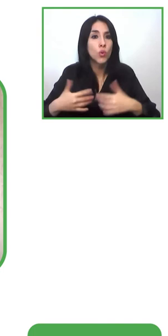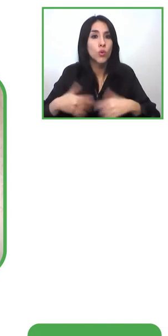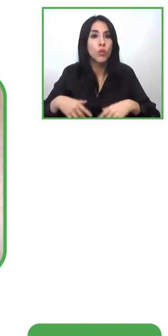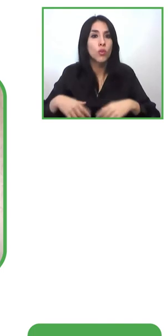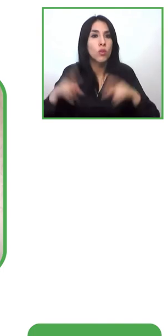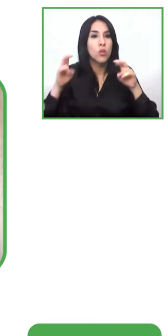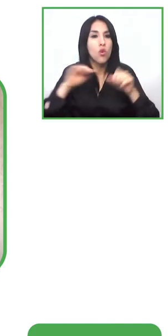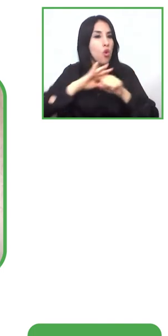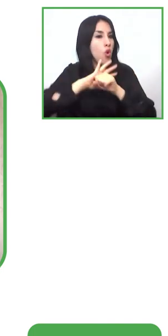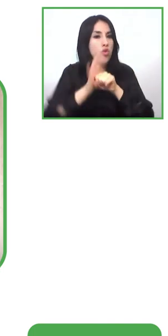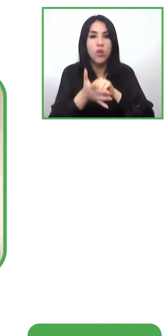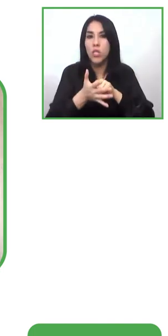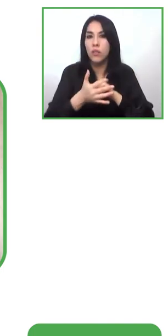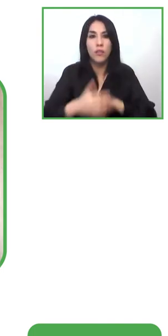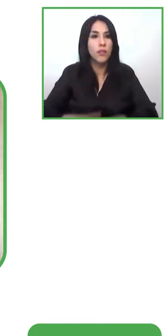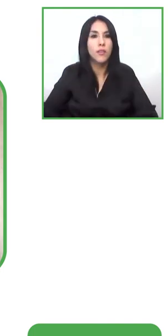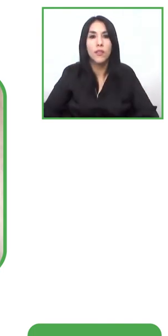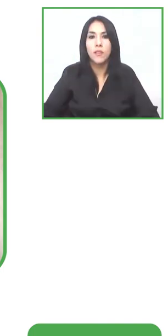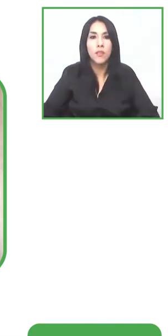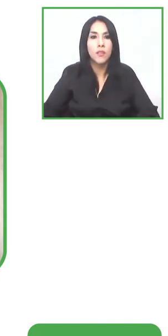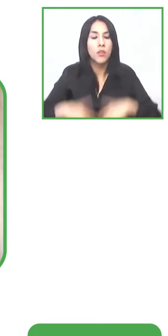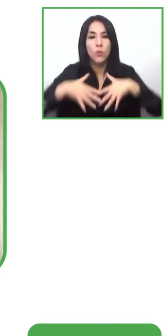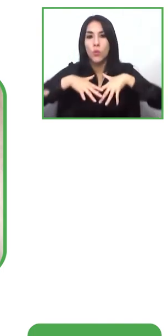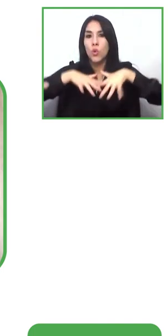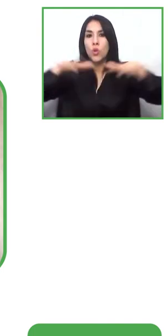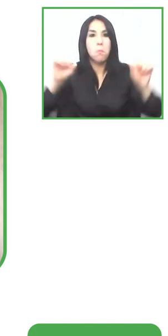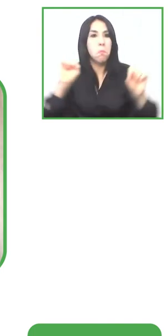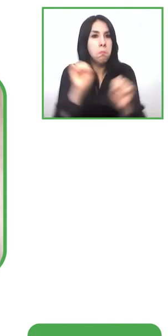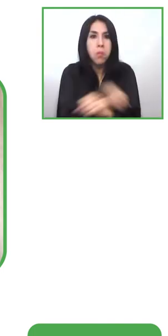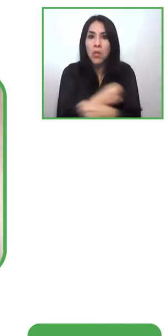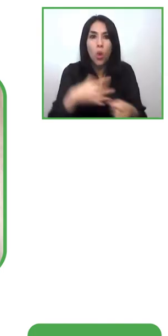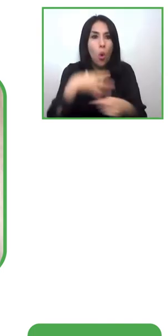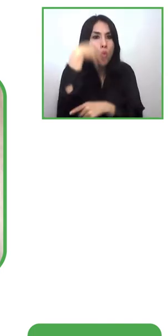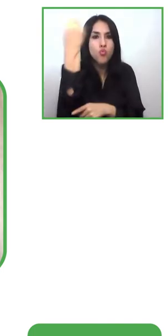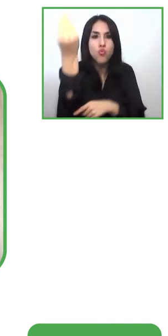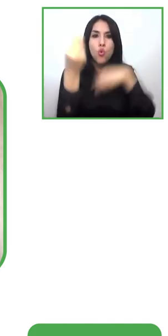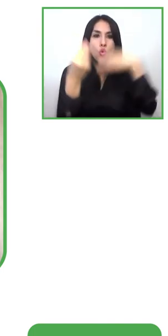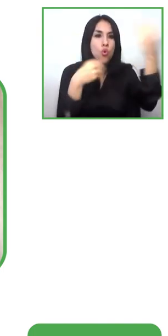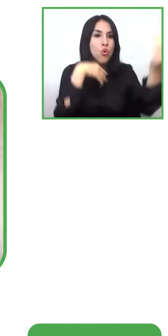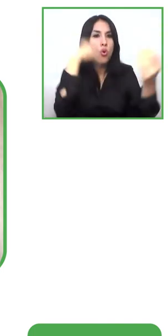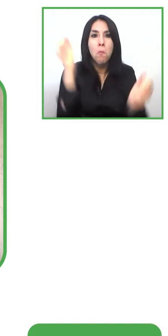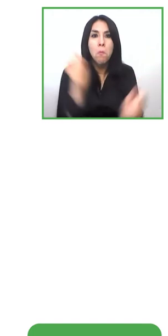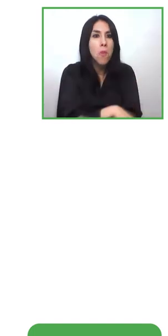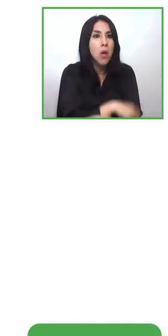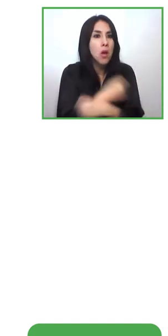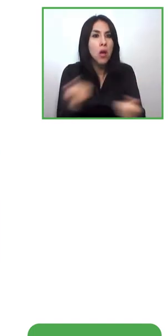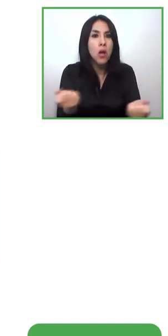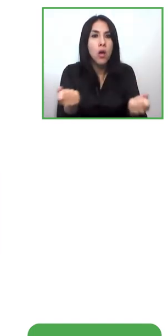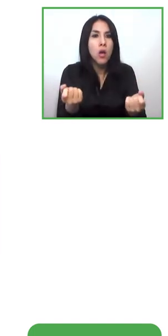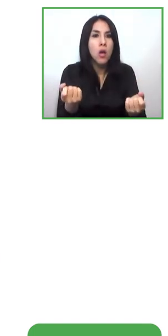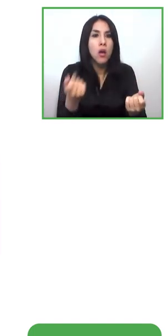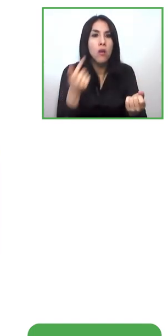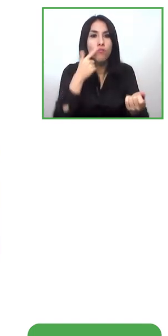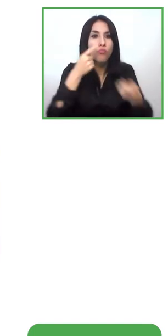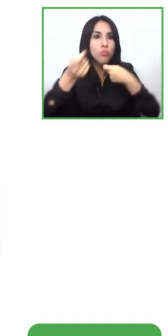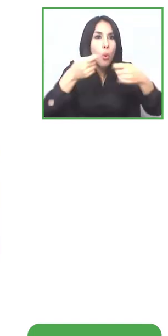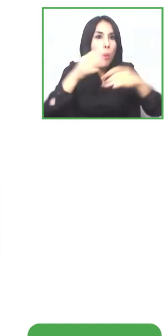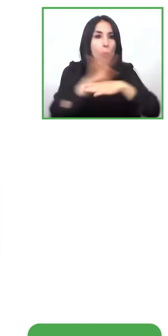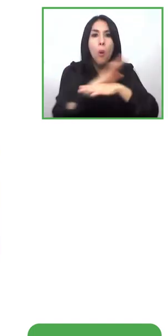indeed very relevant to know about this, that small businesses, entrepreneurships always